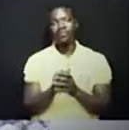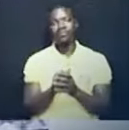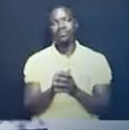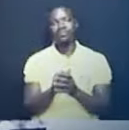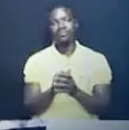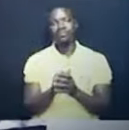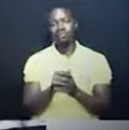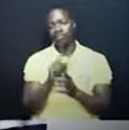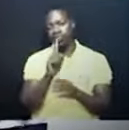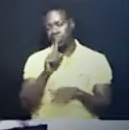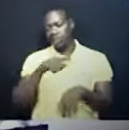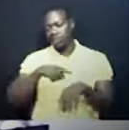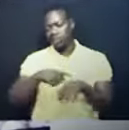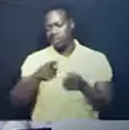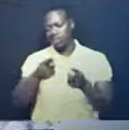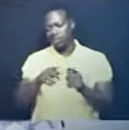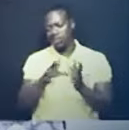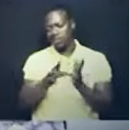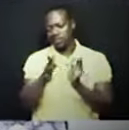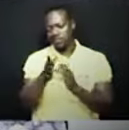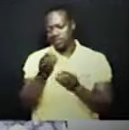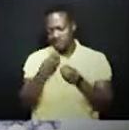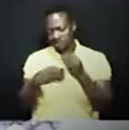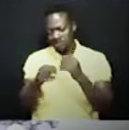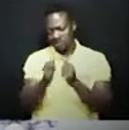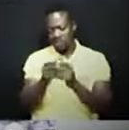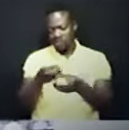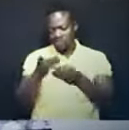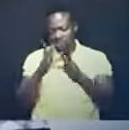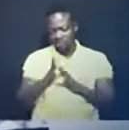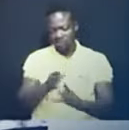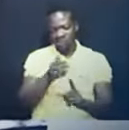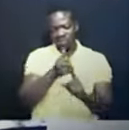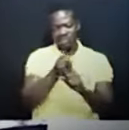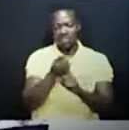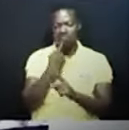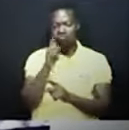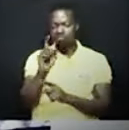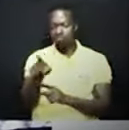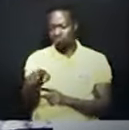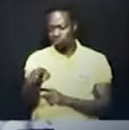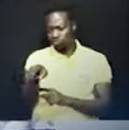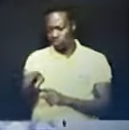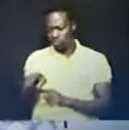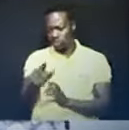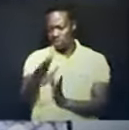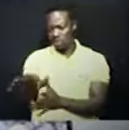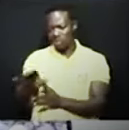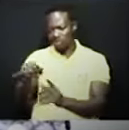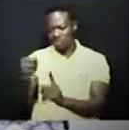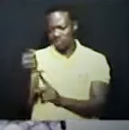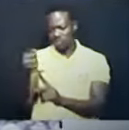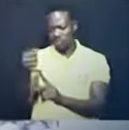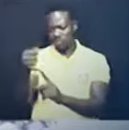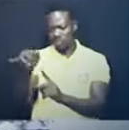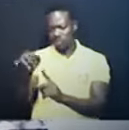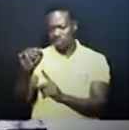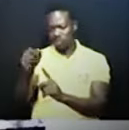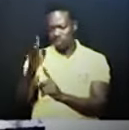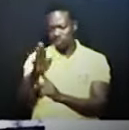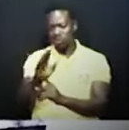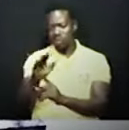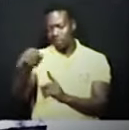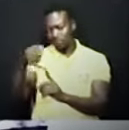While he was eating with them, he gave them this command: do not leave Jerusalem, but wait for the gift my